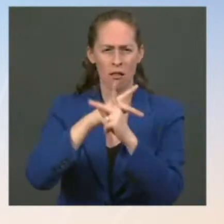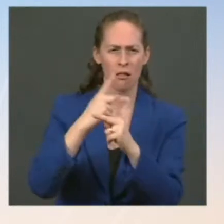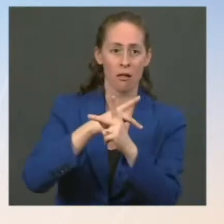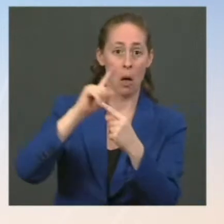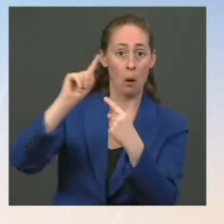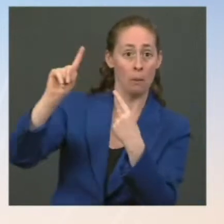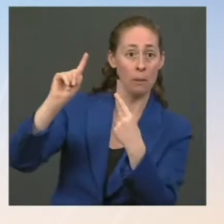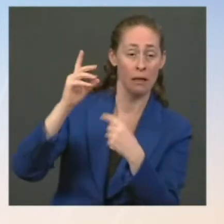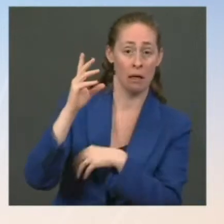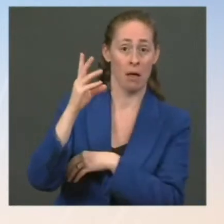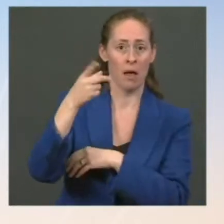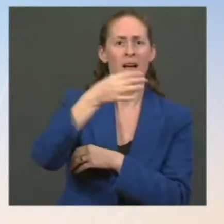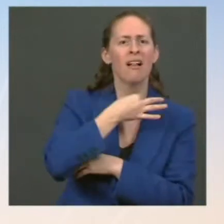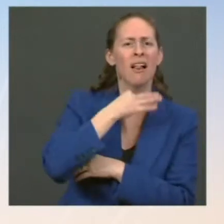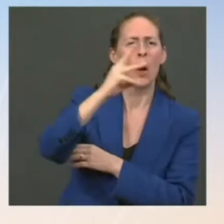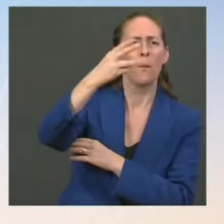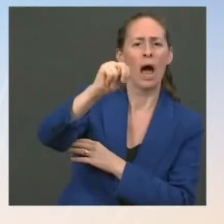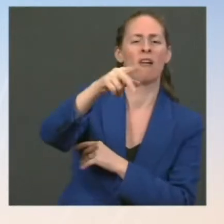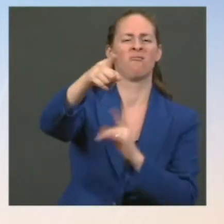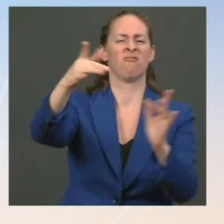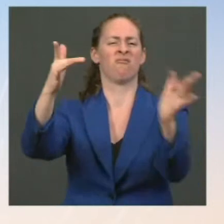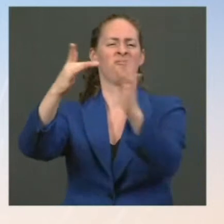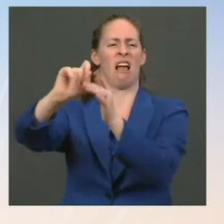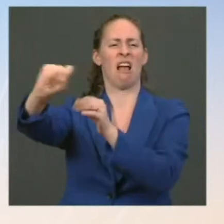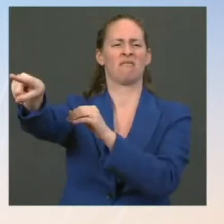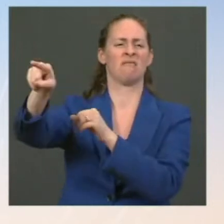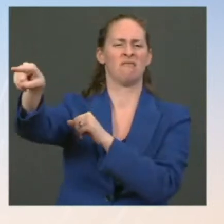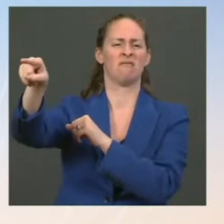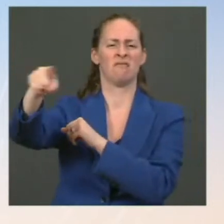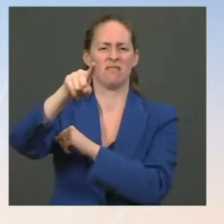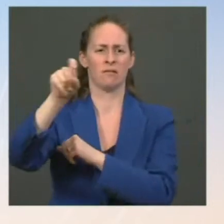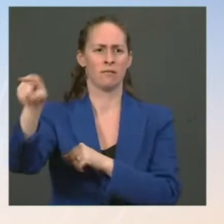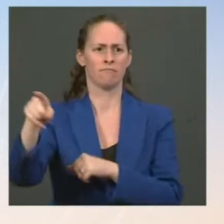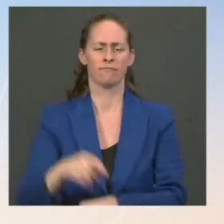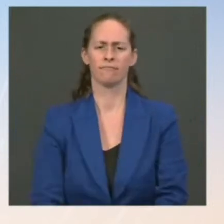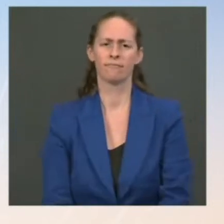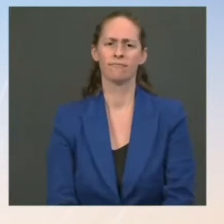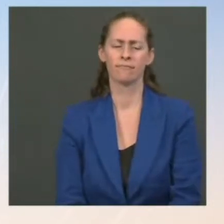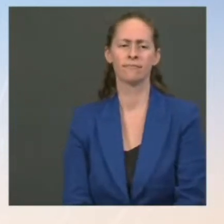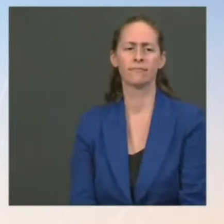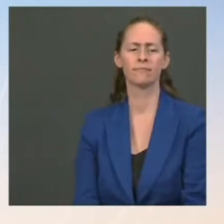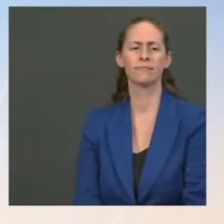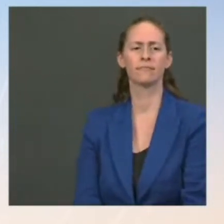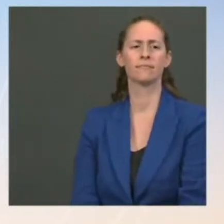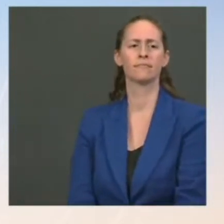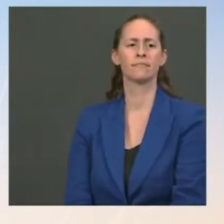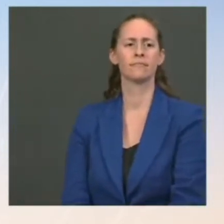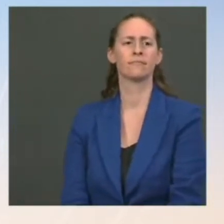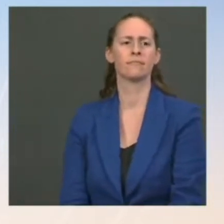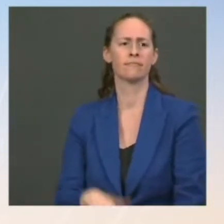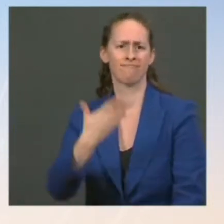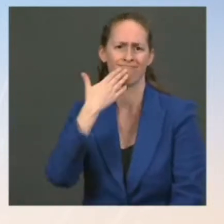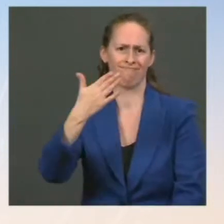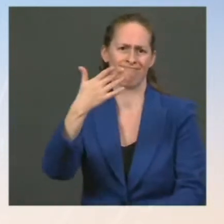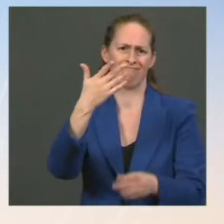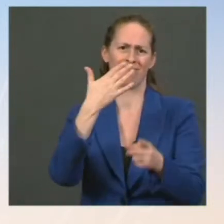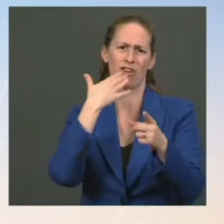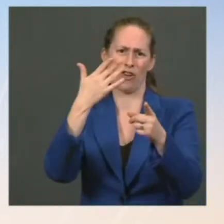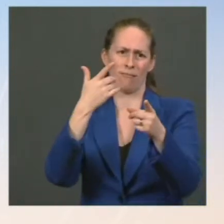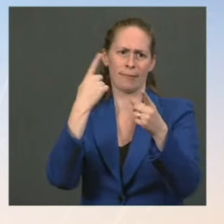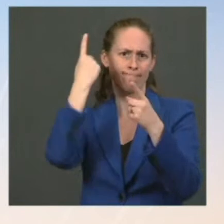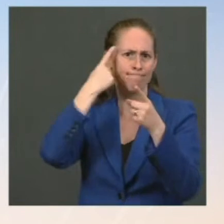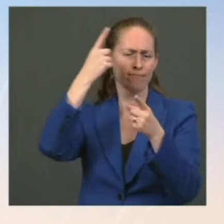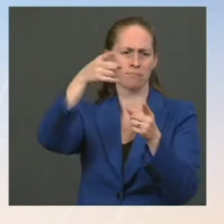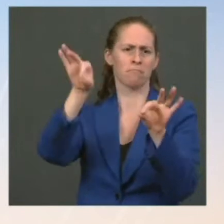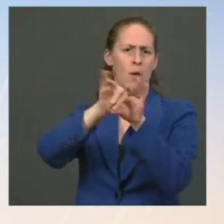little bit of time, given there are some very understandable and good questions by the business community. They want to ensure there's clarity when they put out